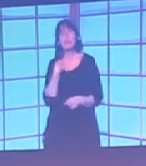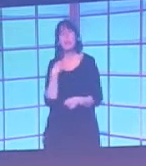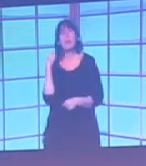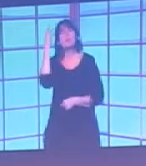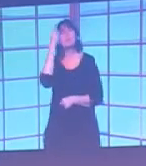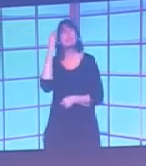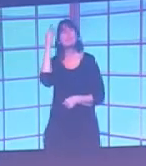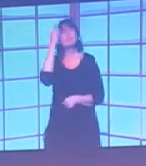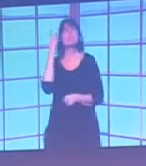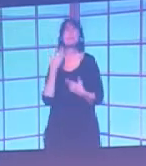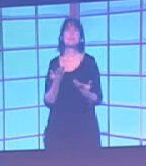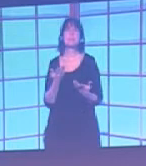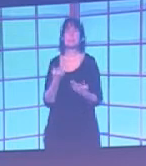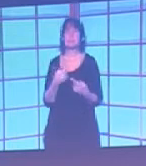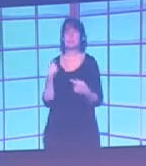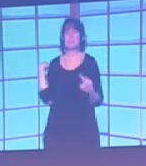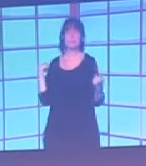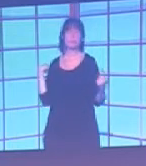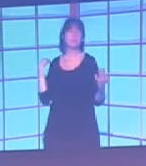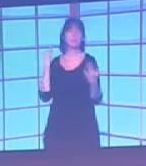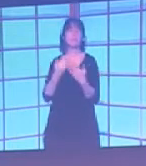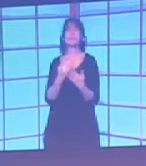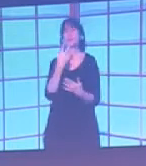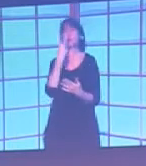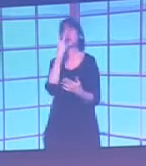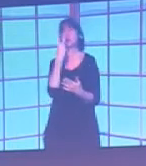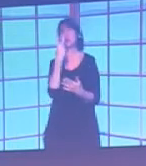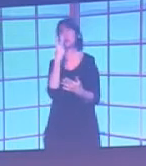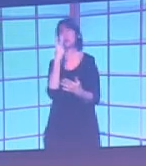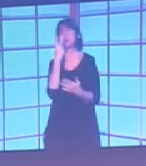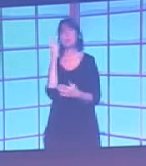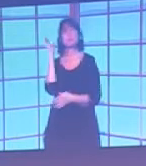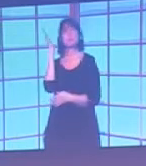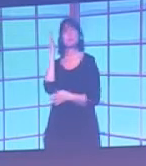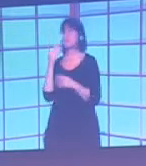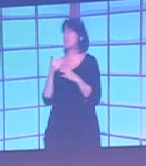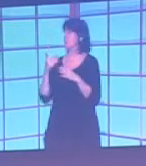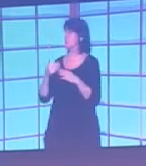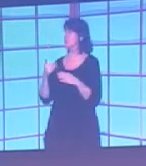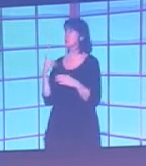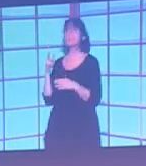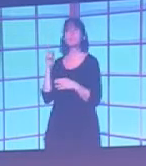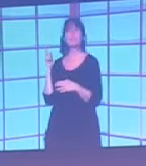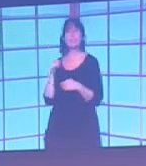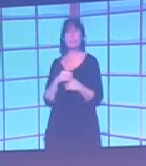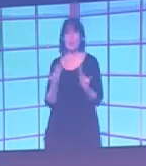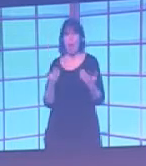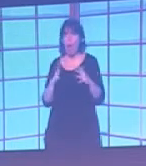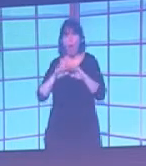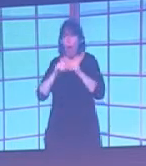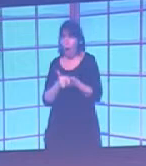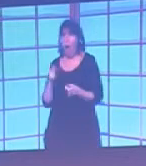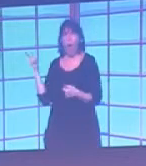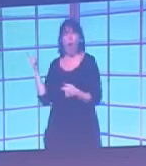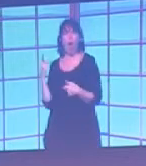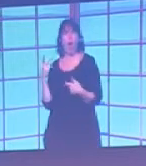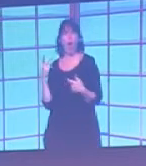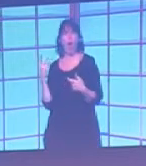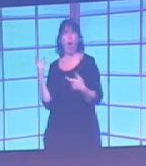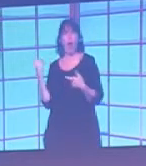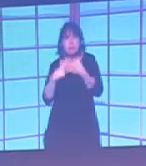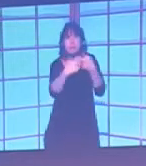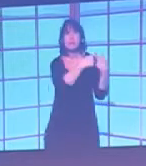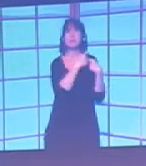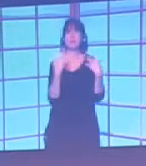like in the last 2 speeches, how did you do it? You know, what